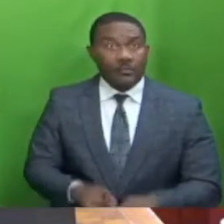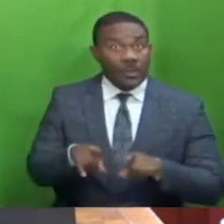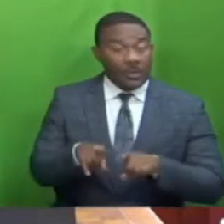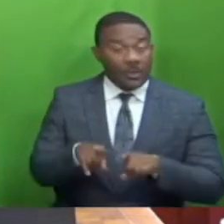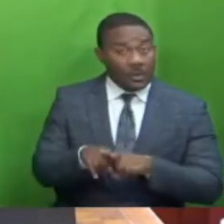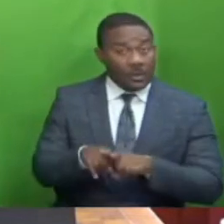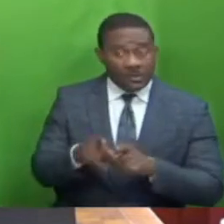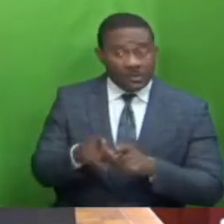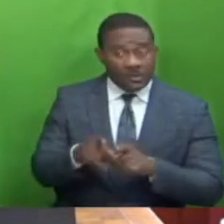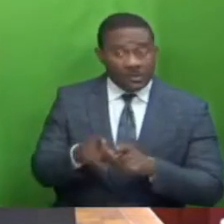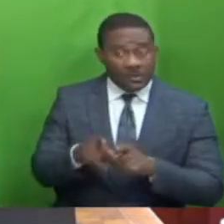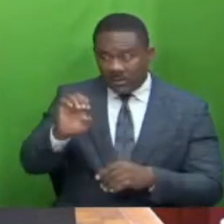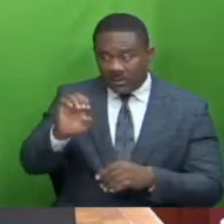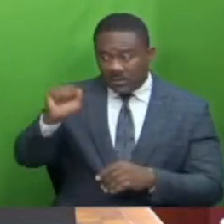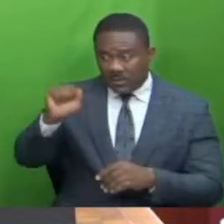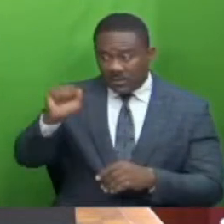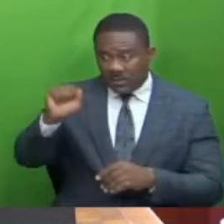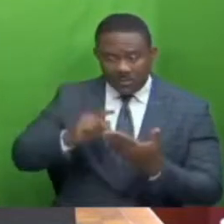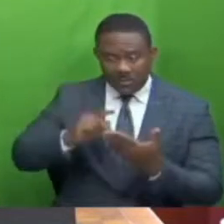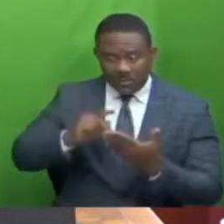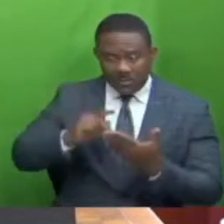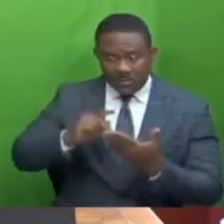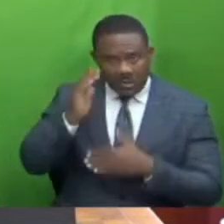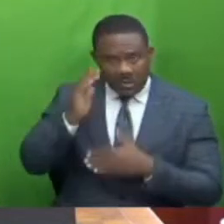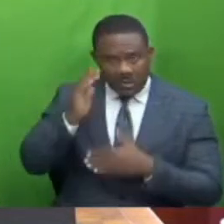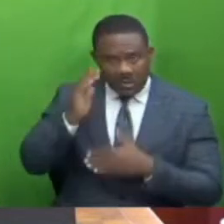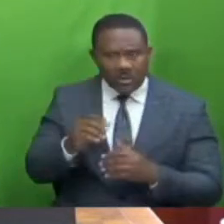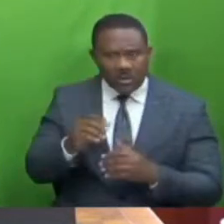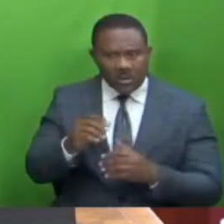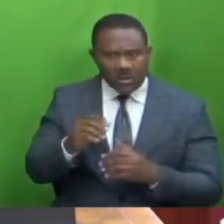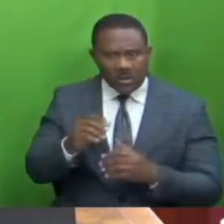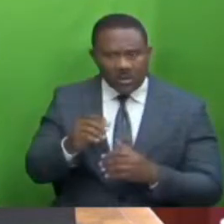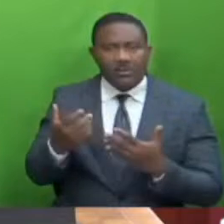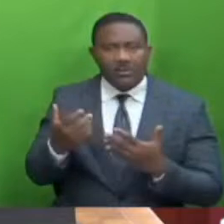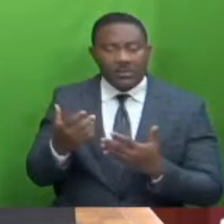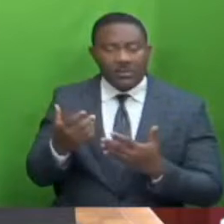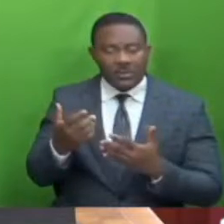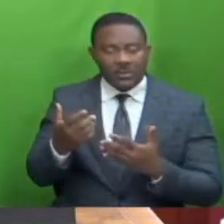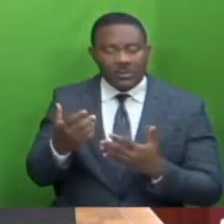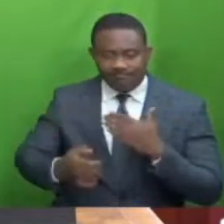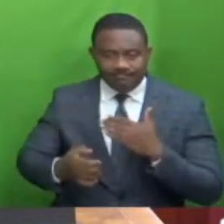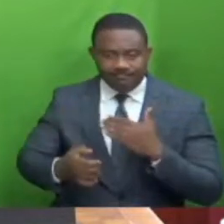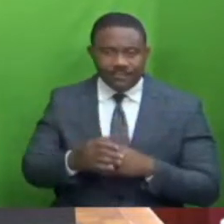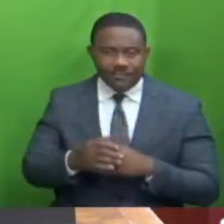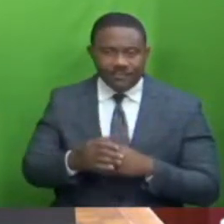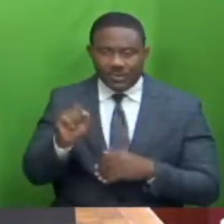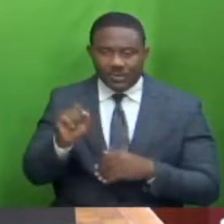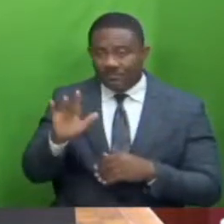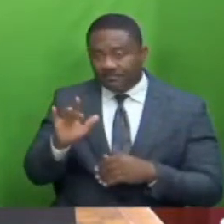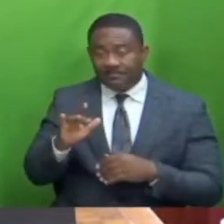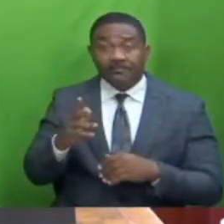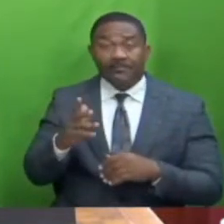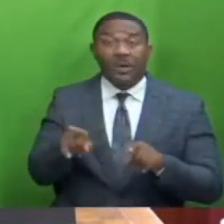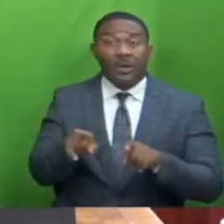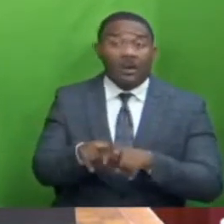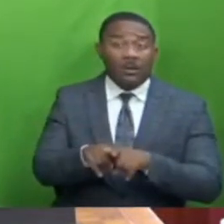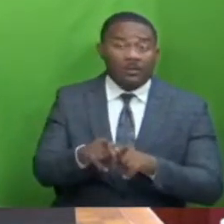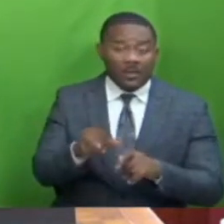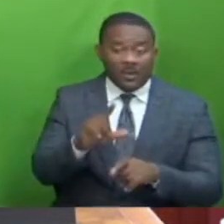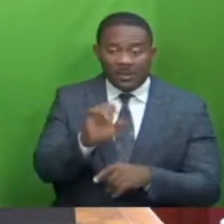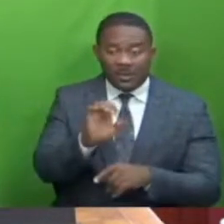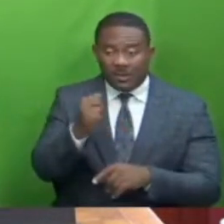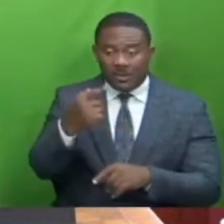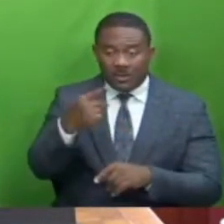under the LEAP program will be put in place by end September 2023. Furthermore, the coverage of LEAP